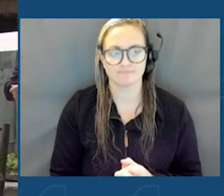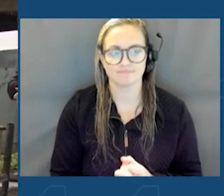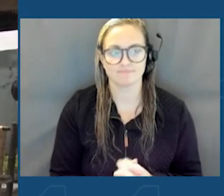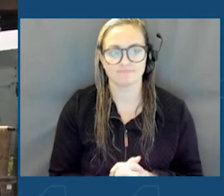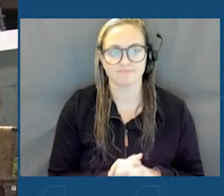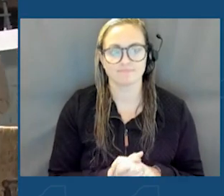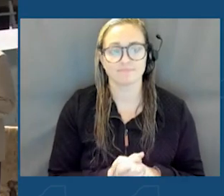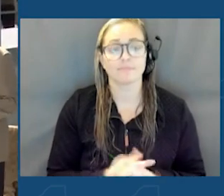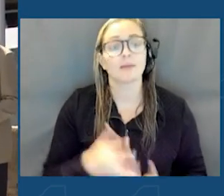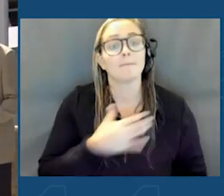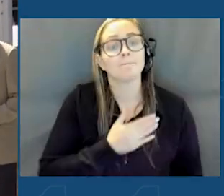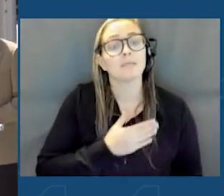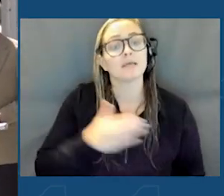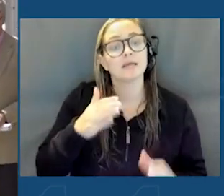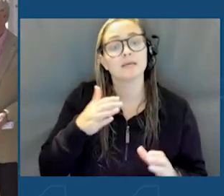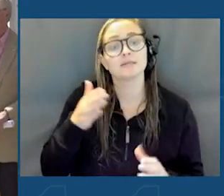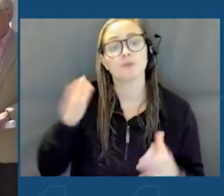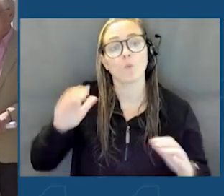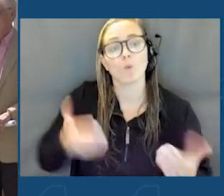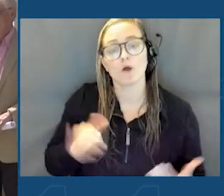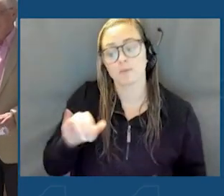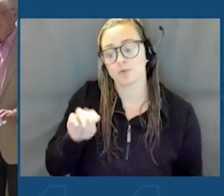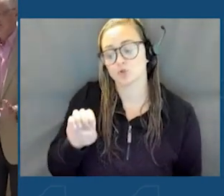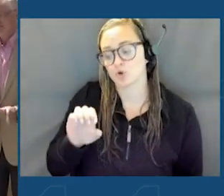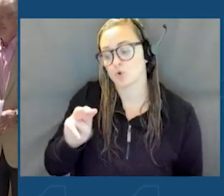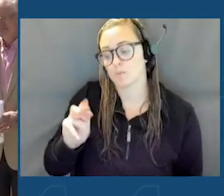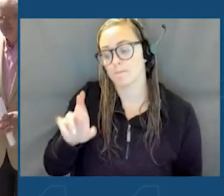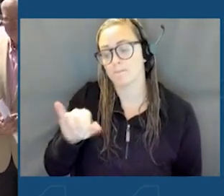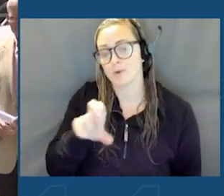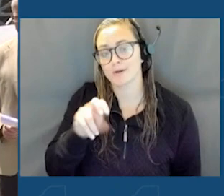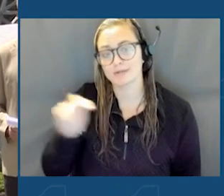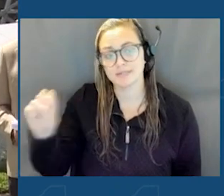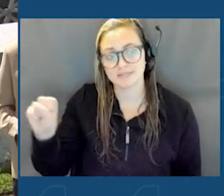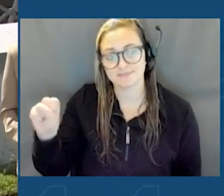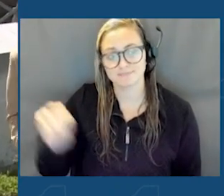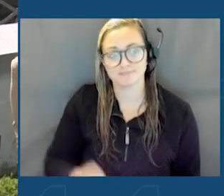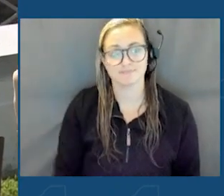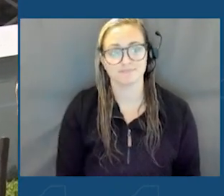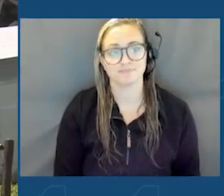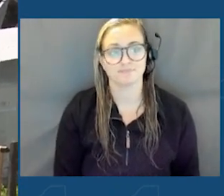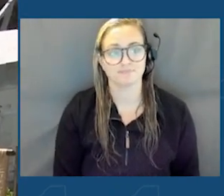And please welcome to the podium, Joe Martens.